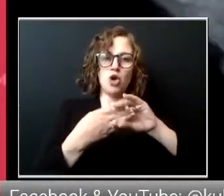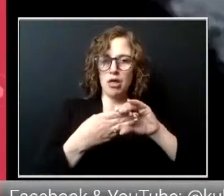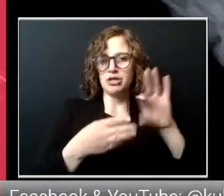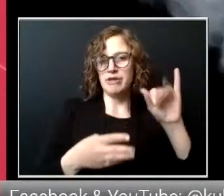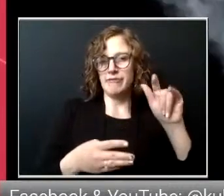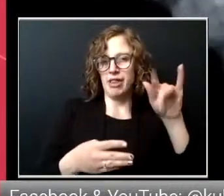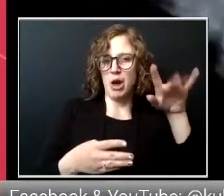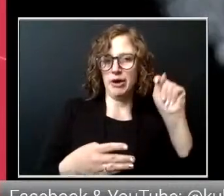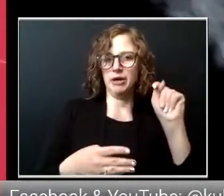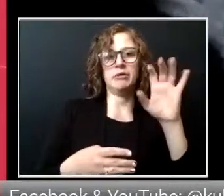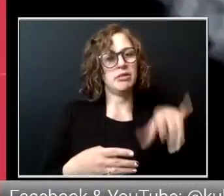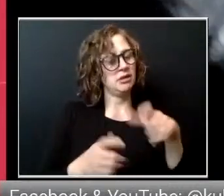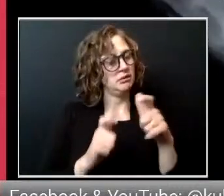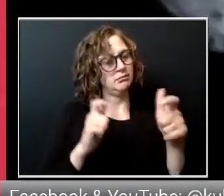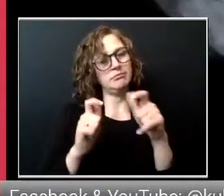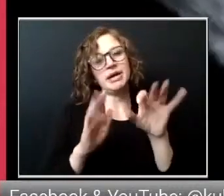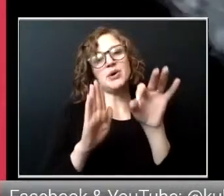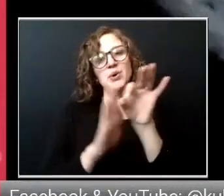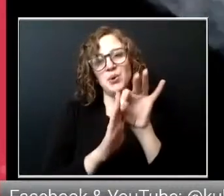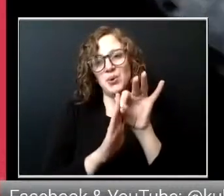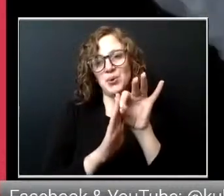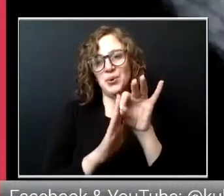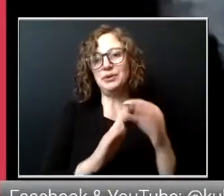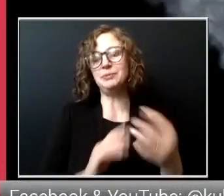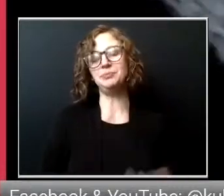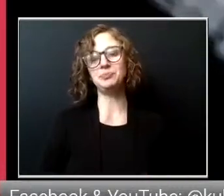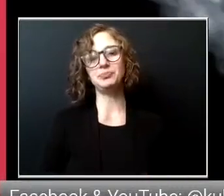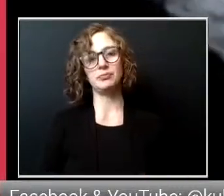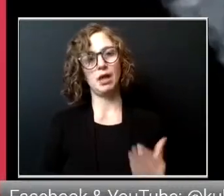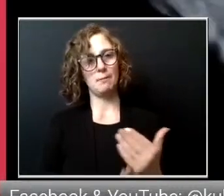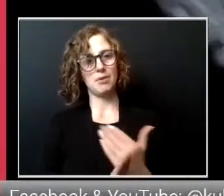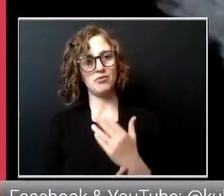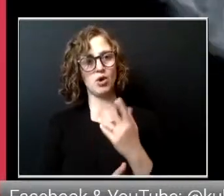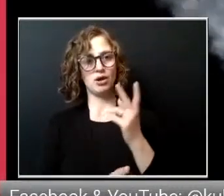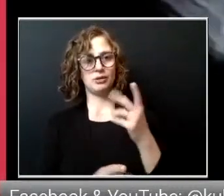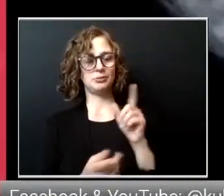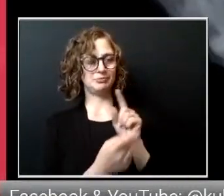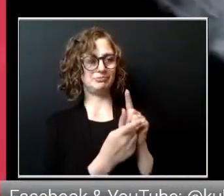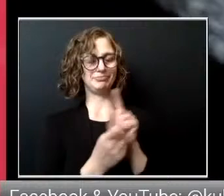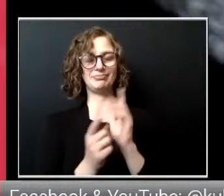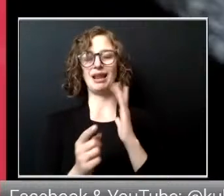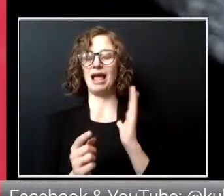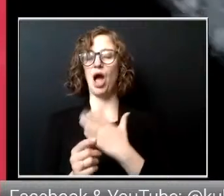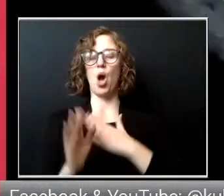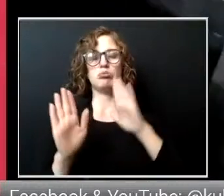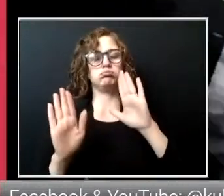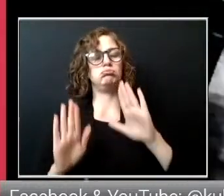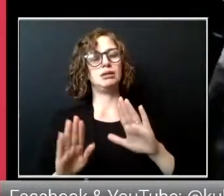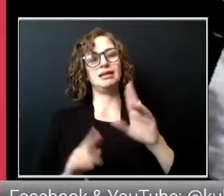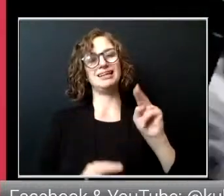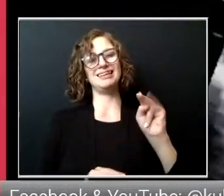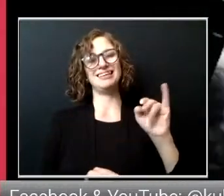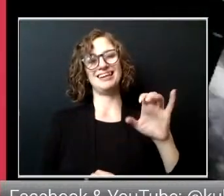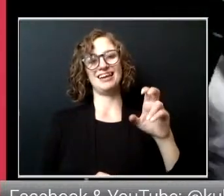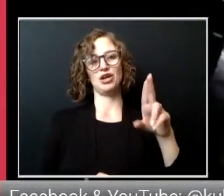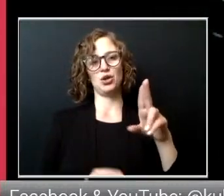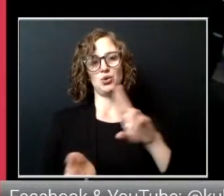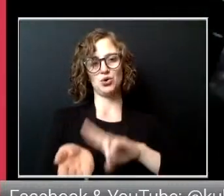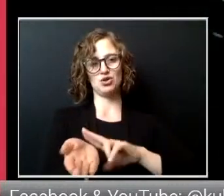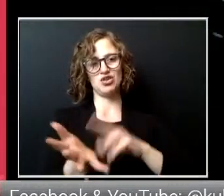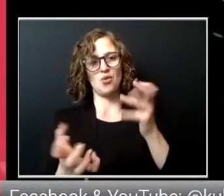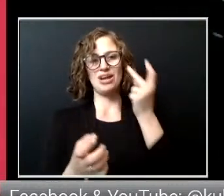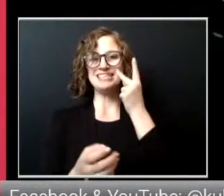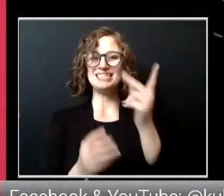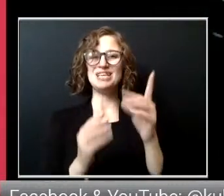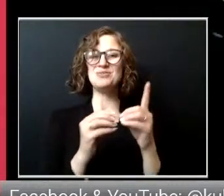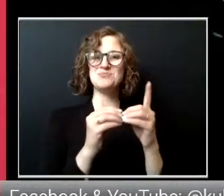pumping chambers. And before we get to our amazing NICU nurses, I want to show one more image after Archie's surgery.